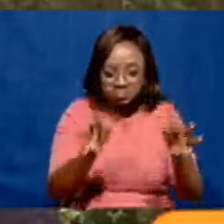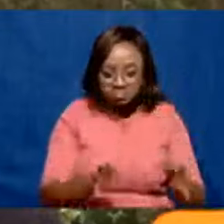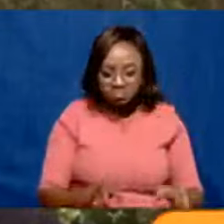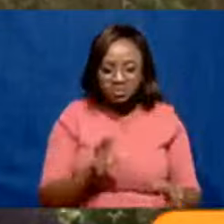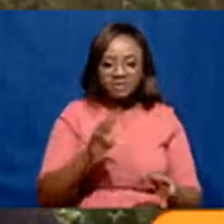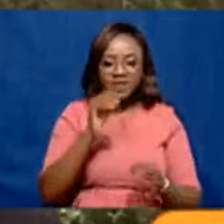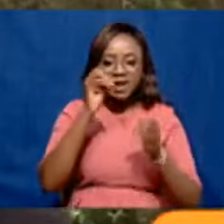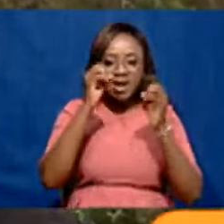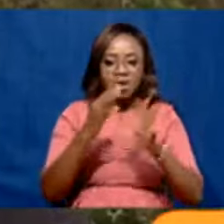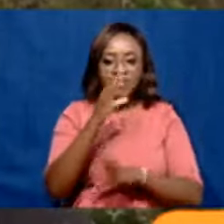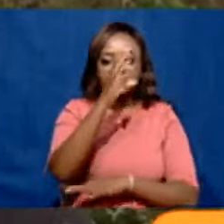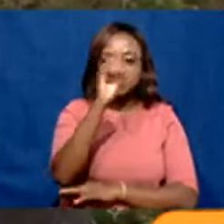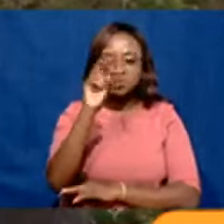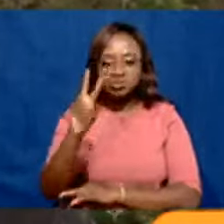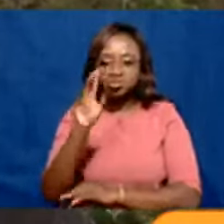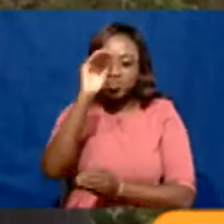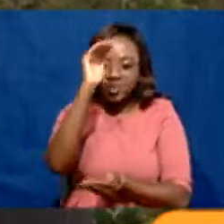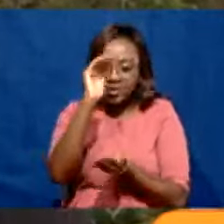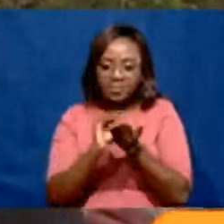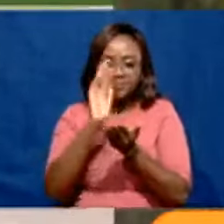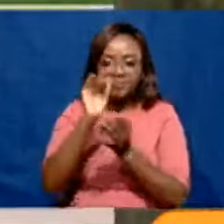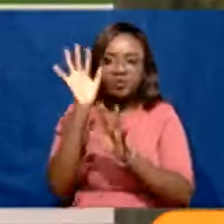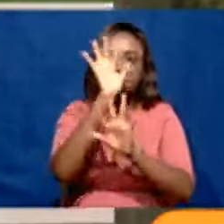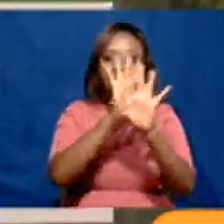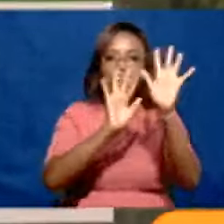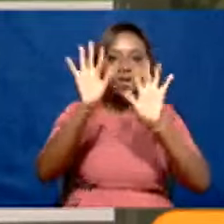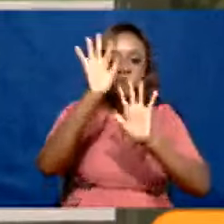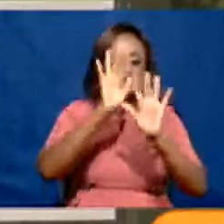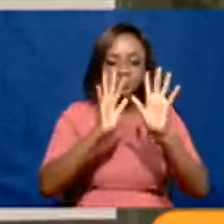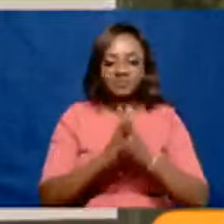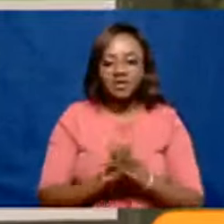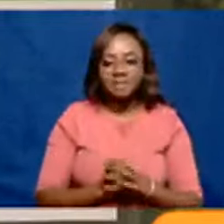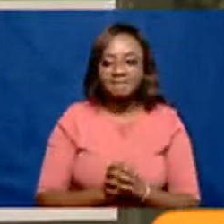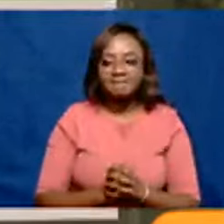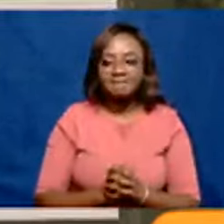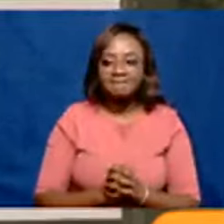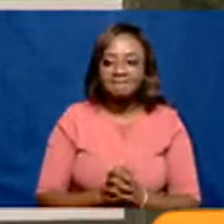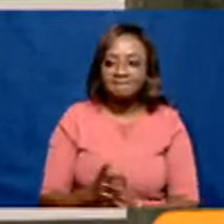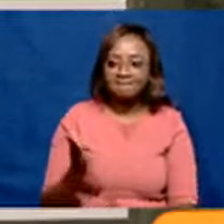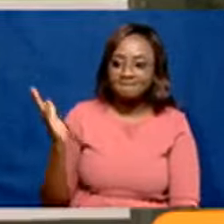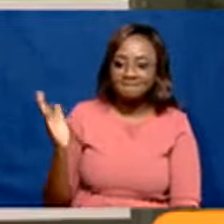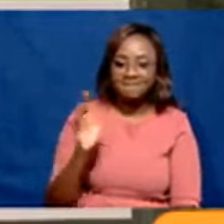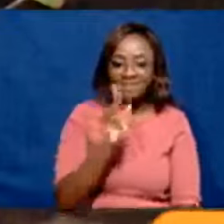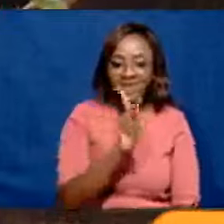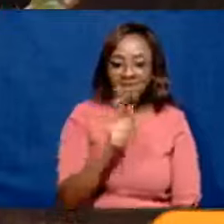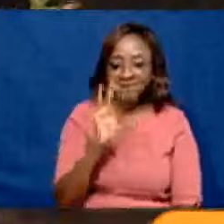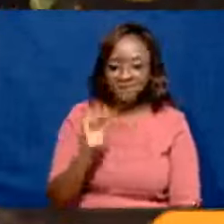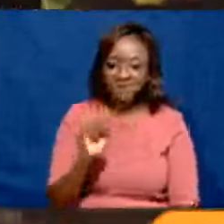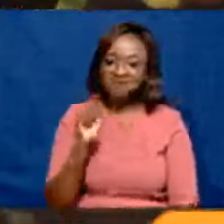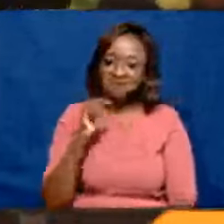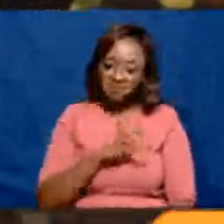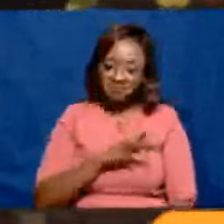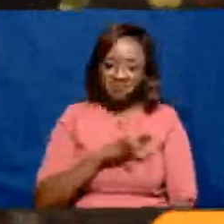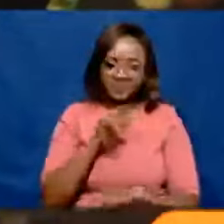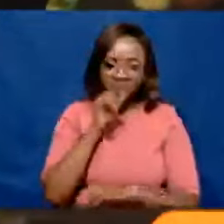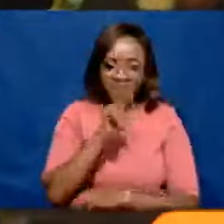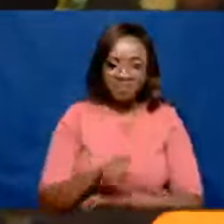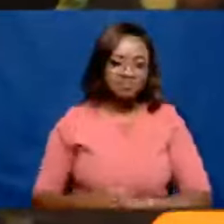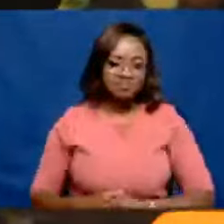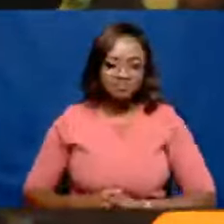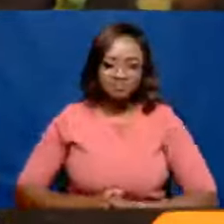we reduced from the atmosphere. Kenya Forest Service also benefits from the exercise,